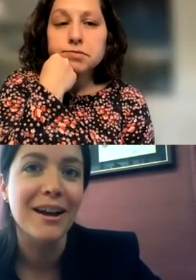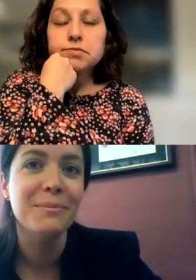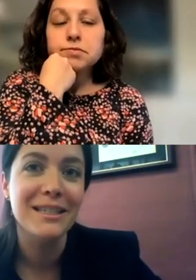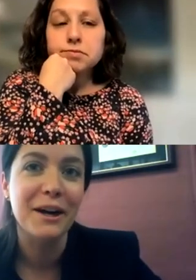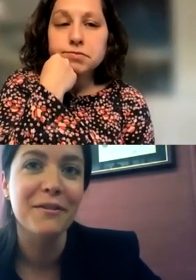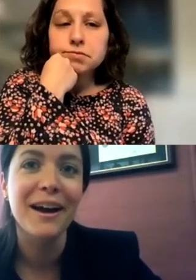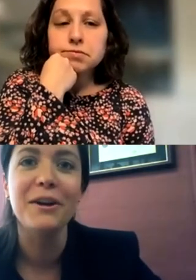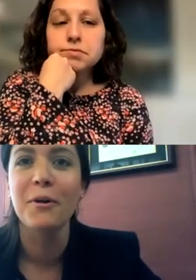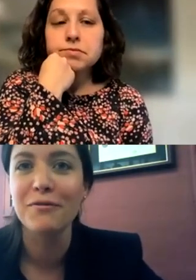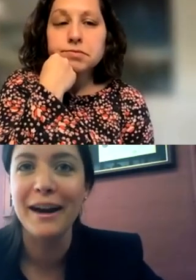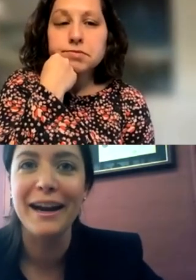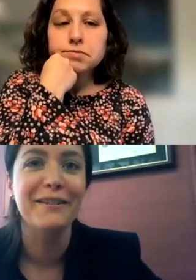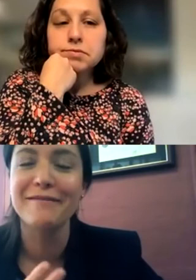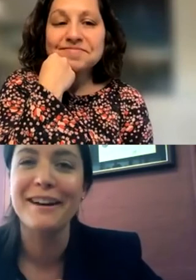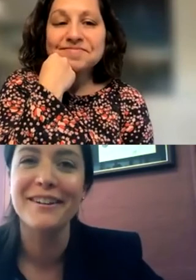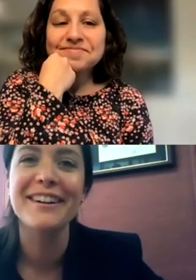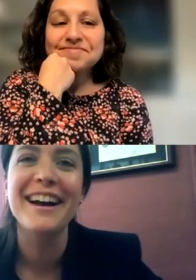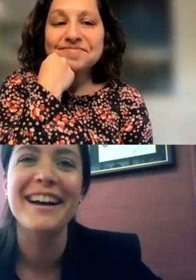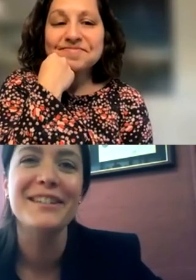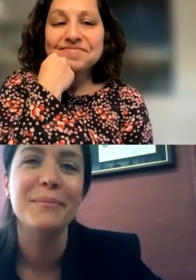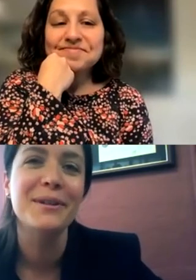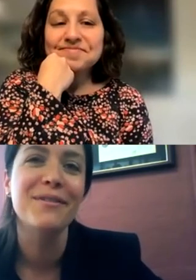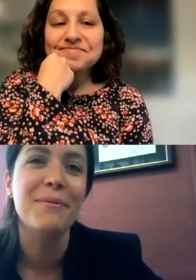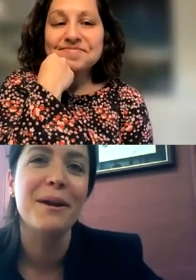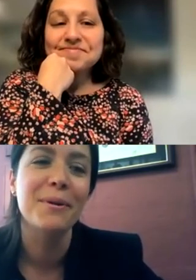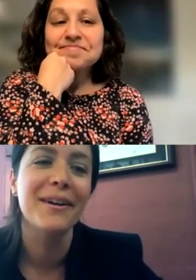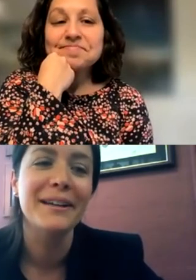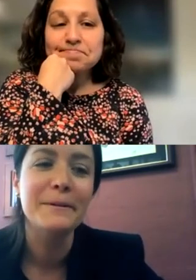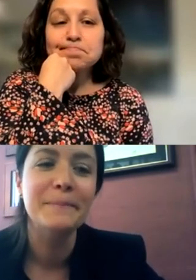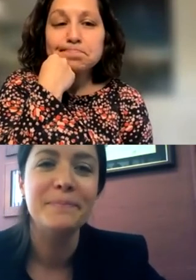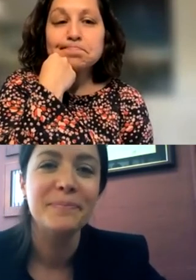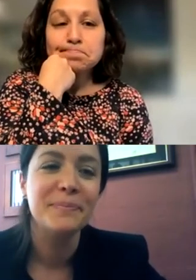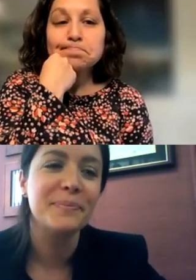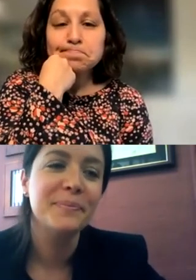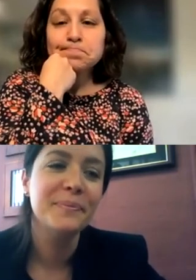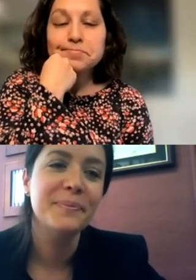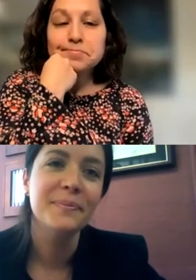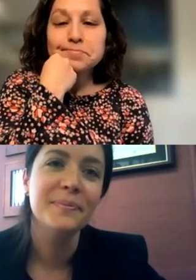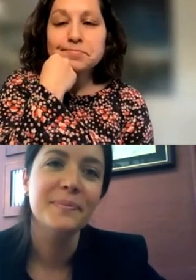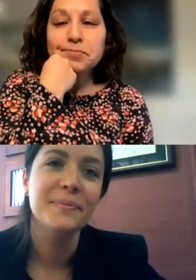me not to be terrified or afraid, or whatever descriptive they want to provide.